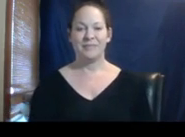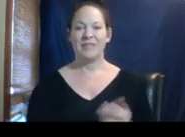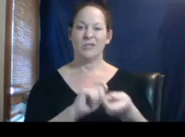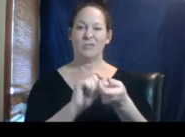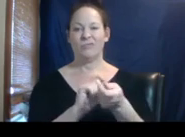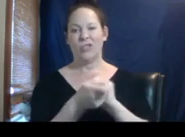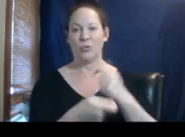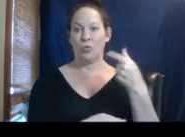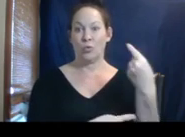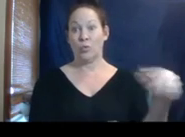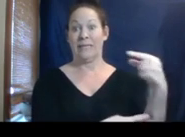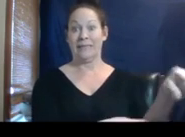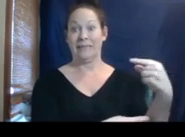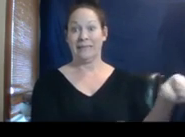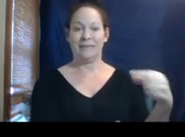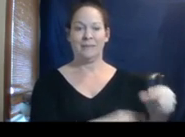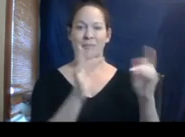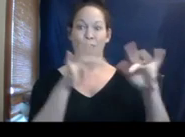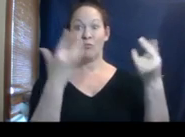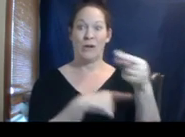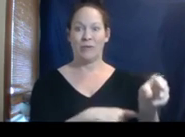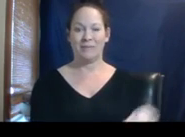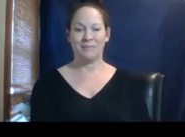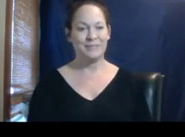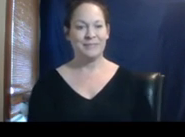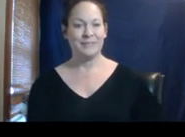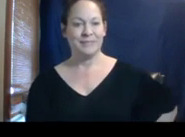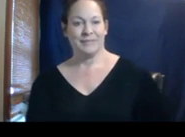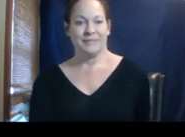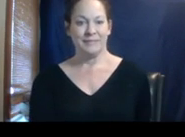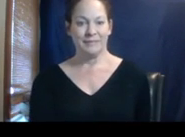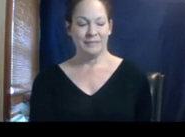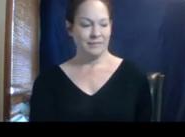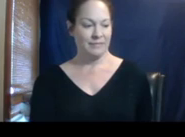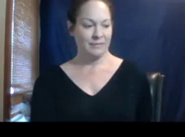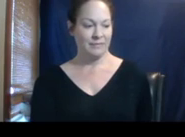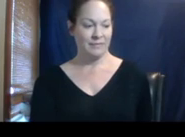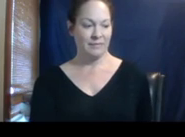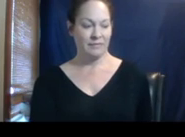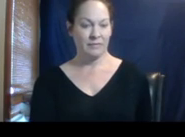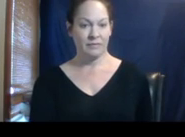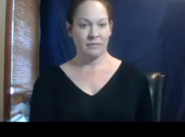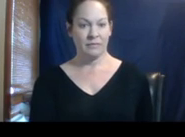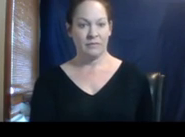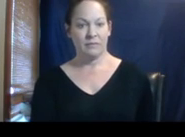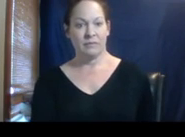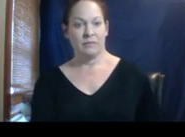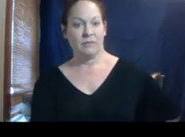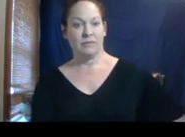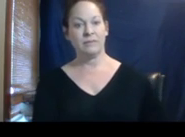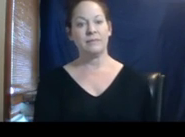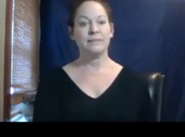green. X minus 1. Going to divide into